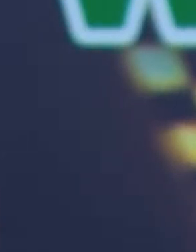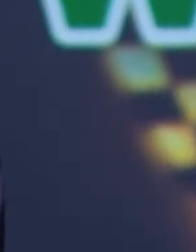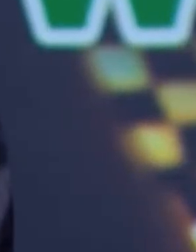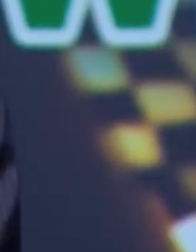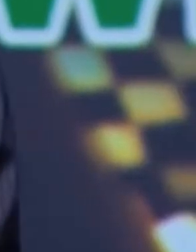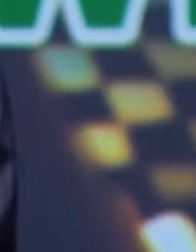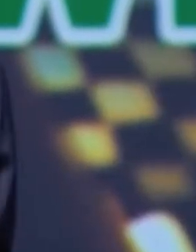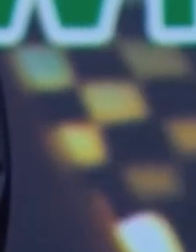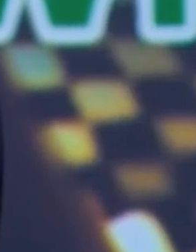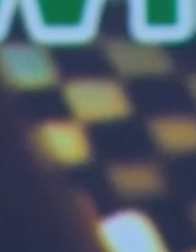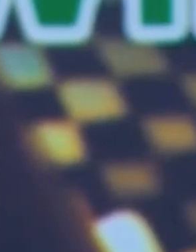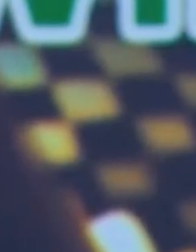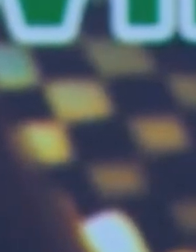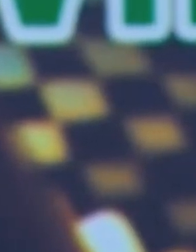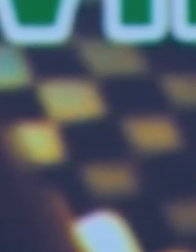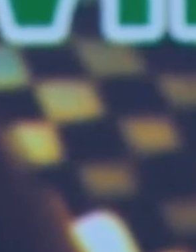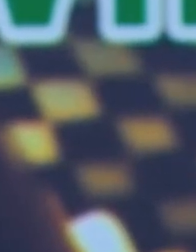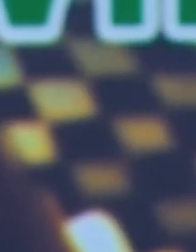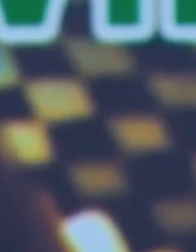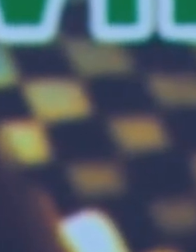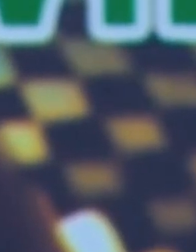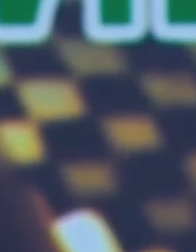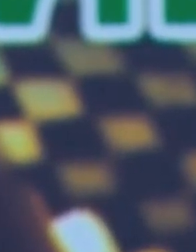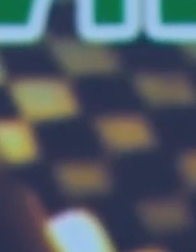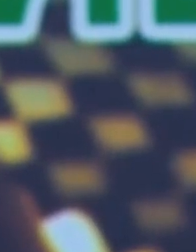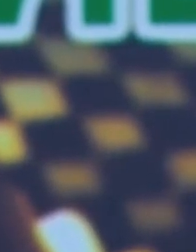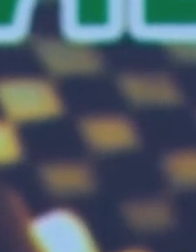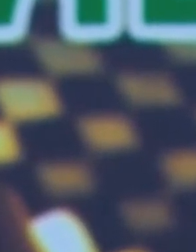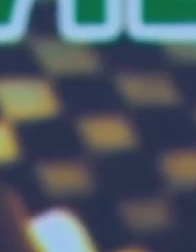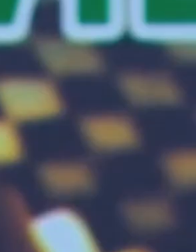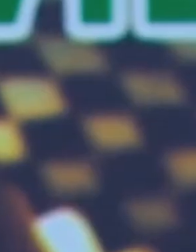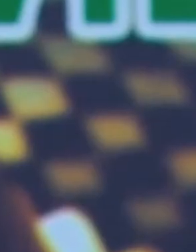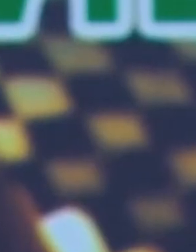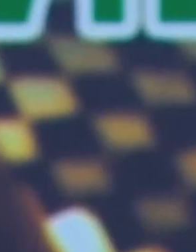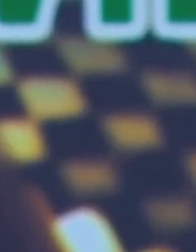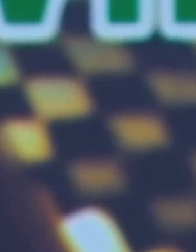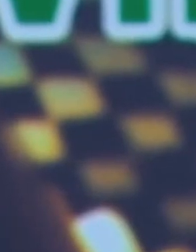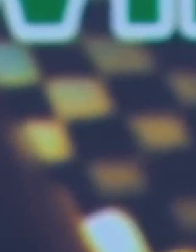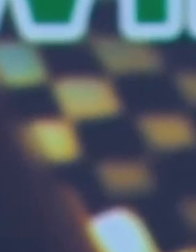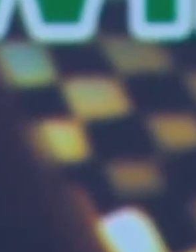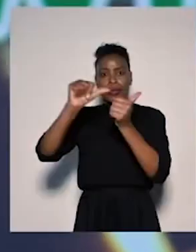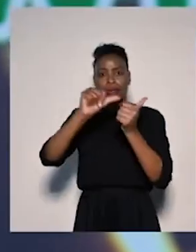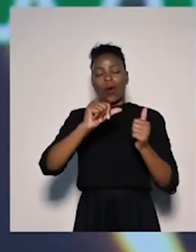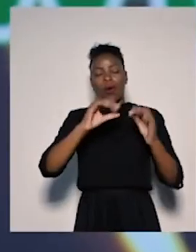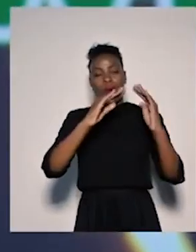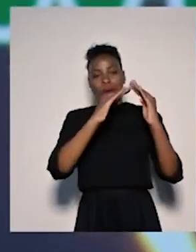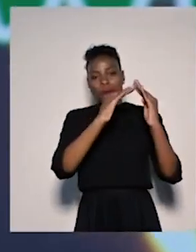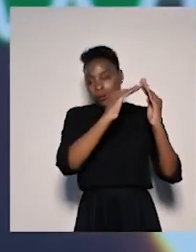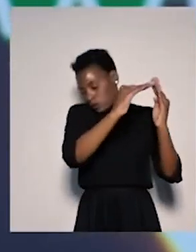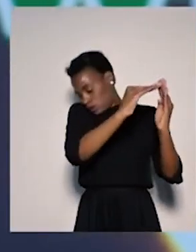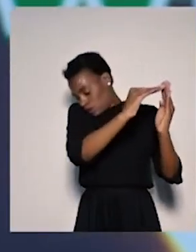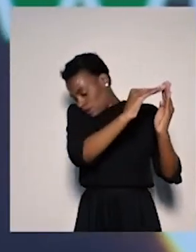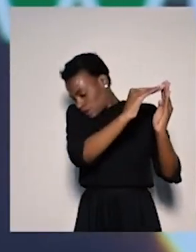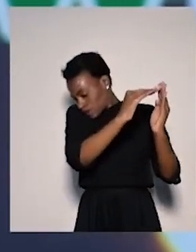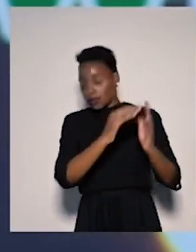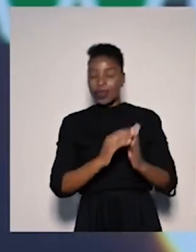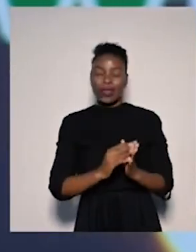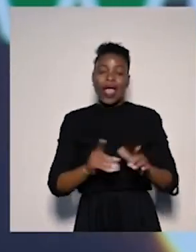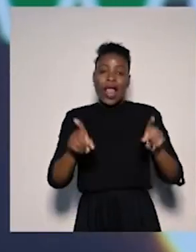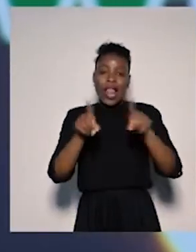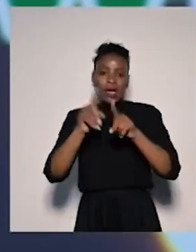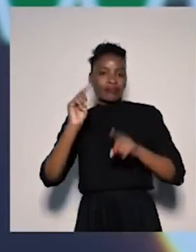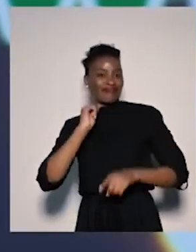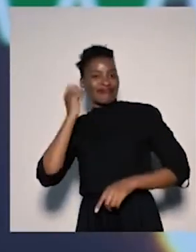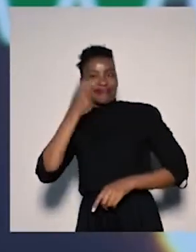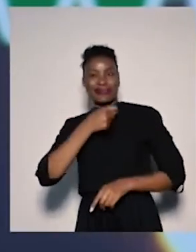doing things I shouldn't do and tolerating things I shouldn't tolerate. But today I want to come back home like the prodigal son.